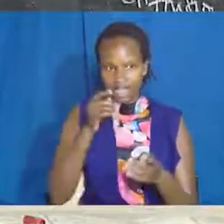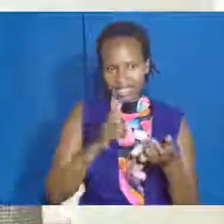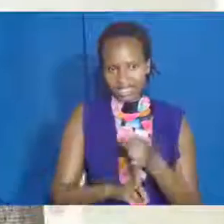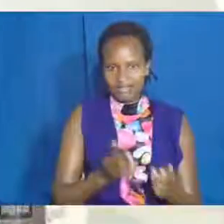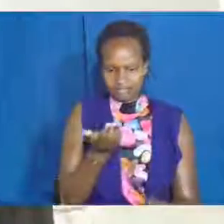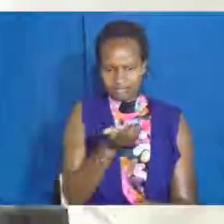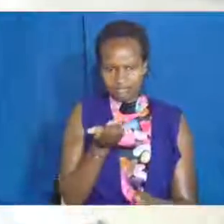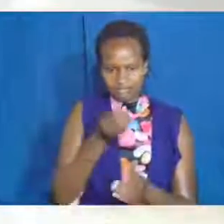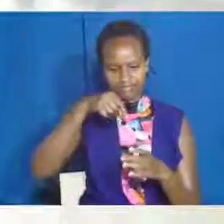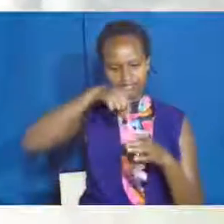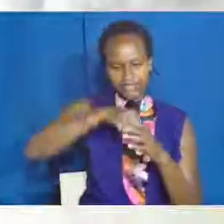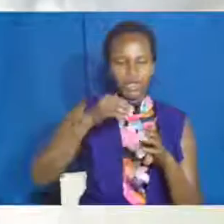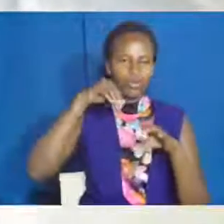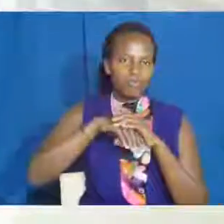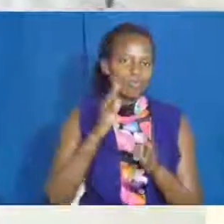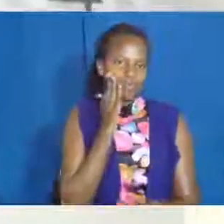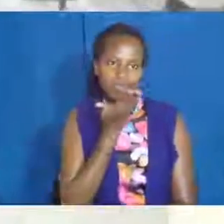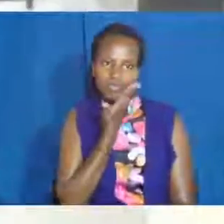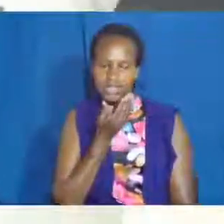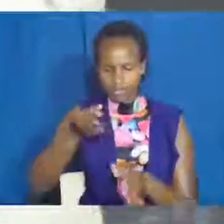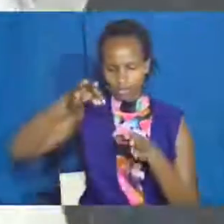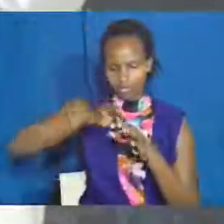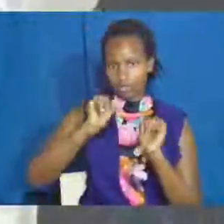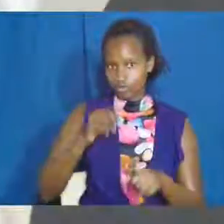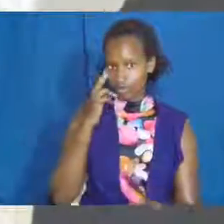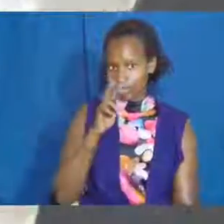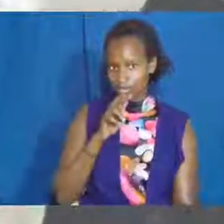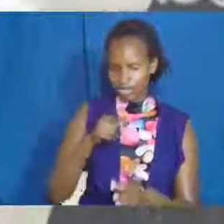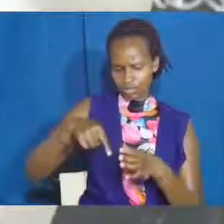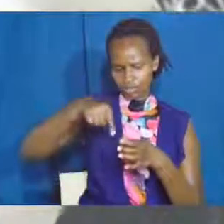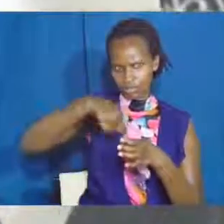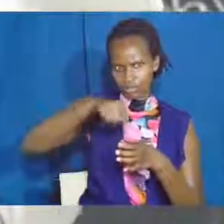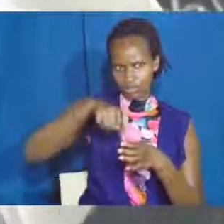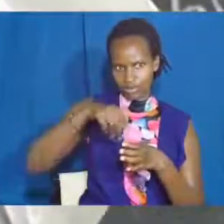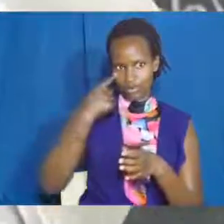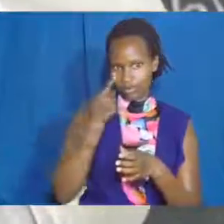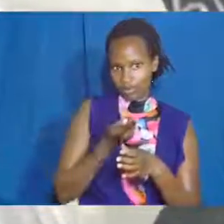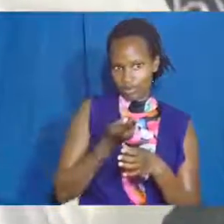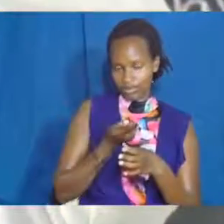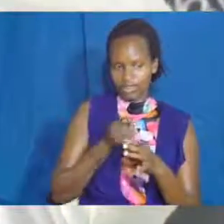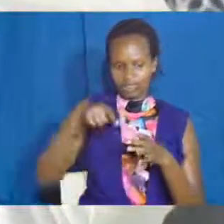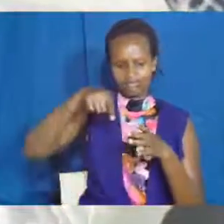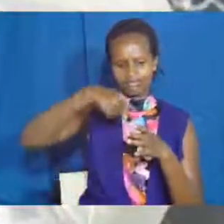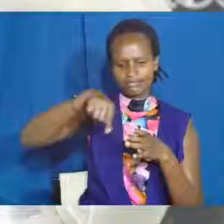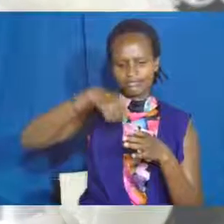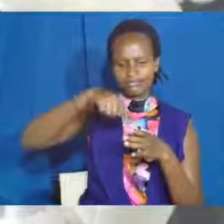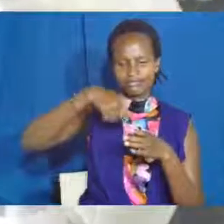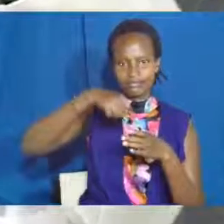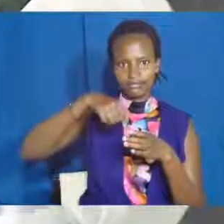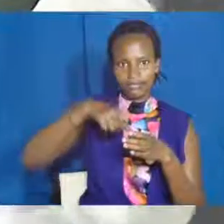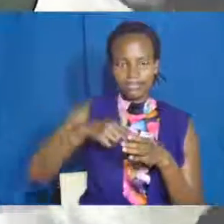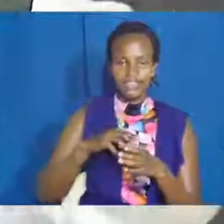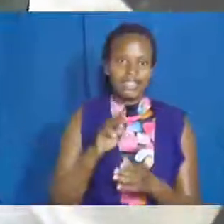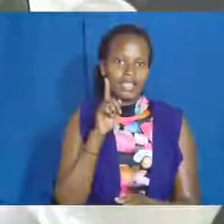potassium permanganate and I put it into water, you can see they are going to dissolve. They are going to dissolve. The